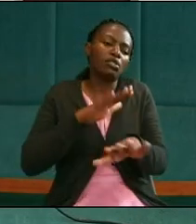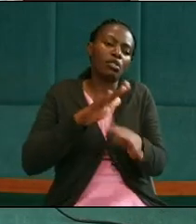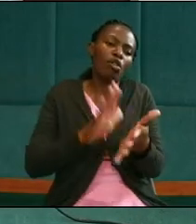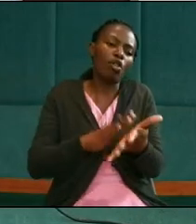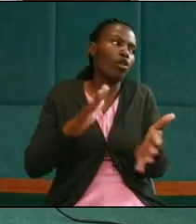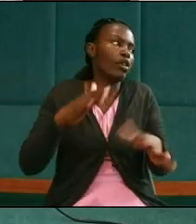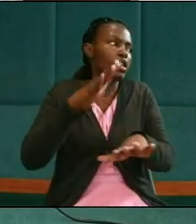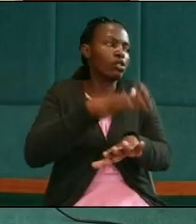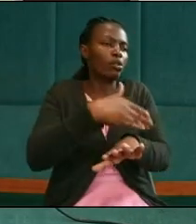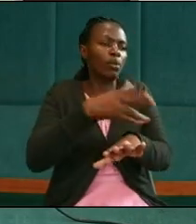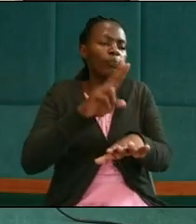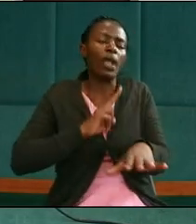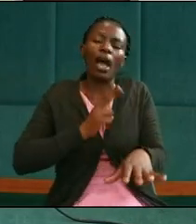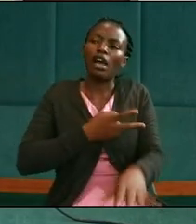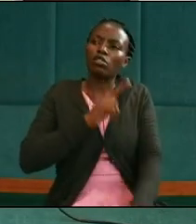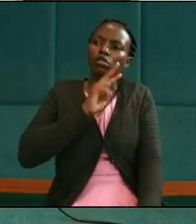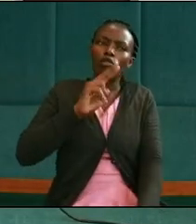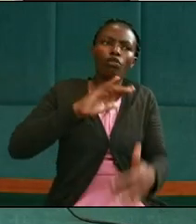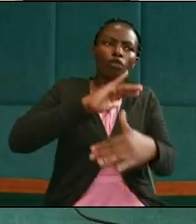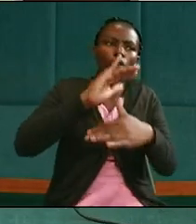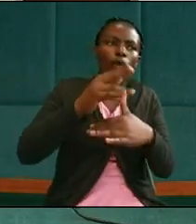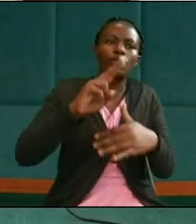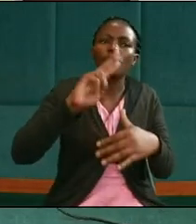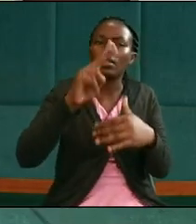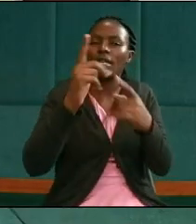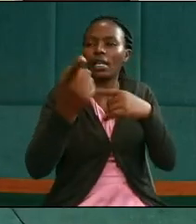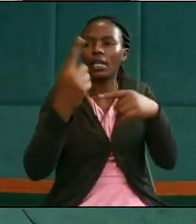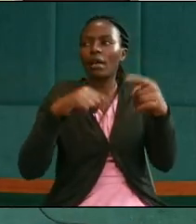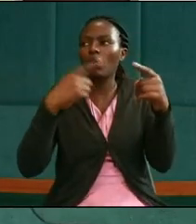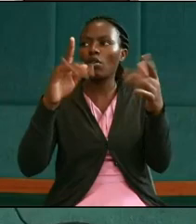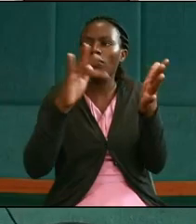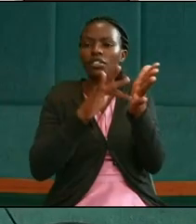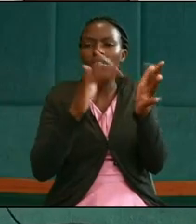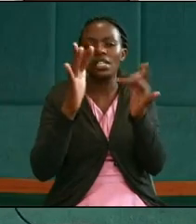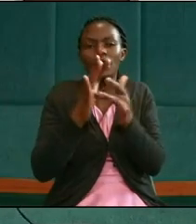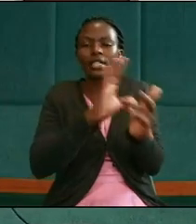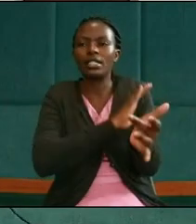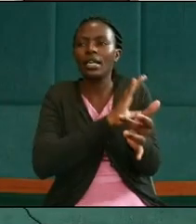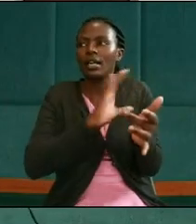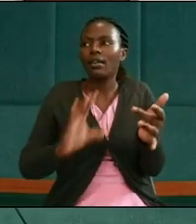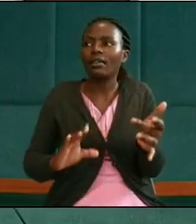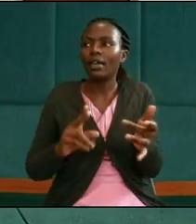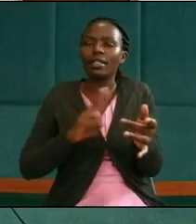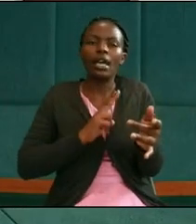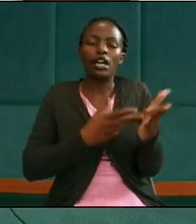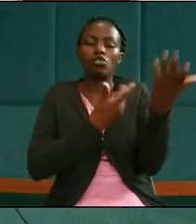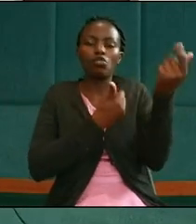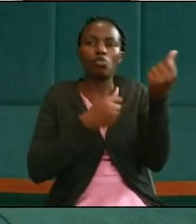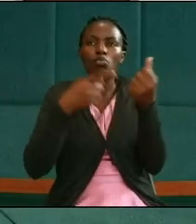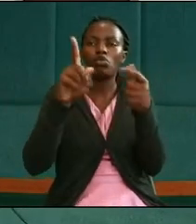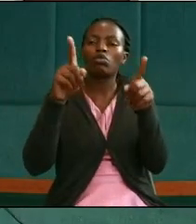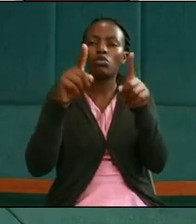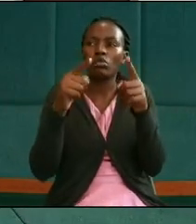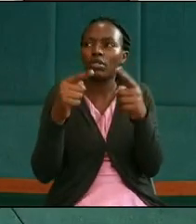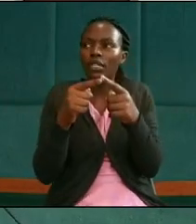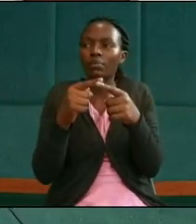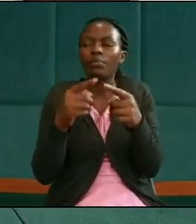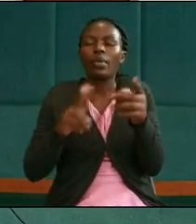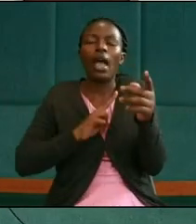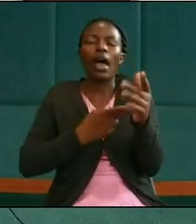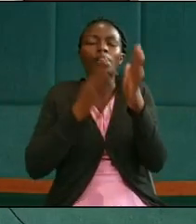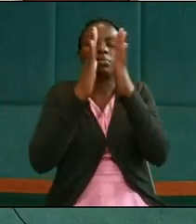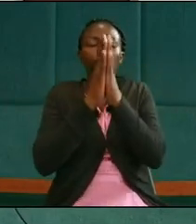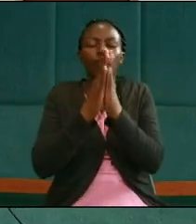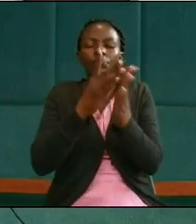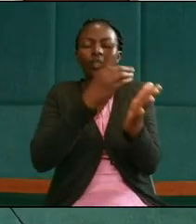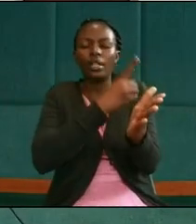forward to the second coming of our Savior, Jesus Christ. And we hope you are too. Let's pray. Dear